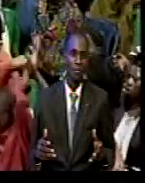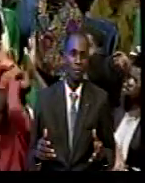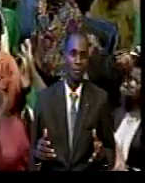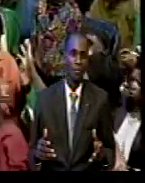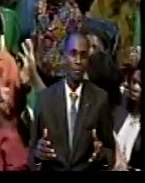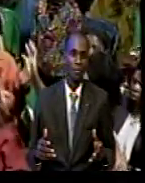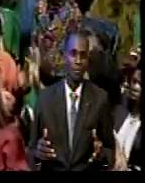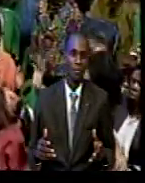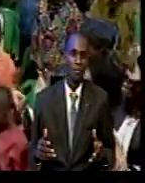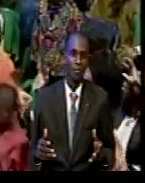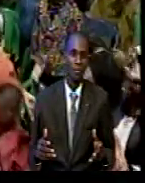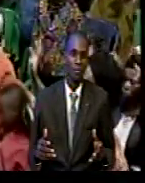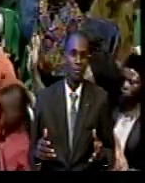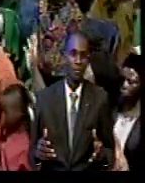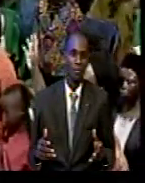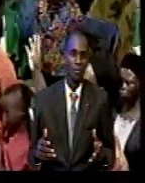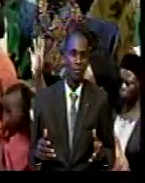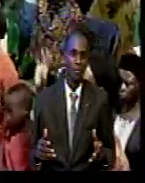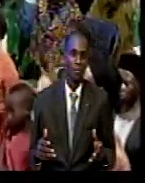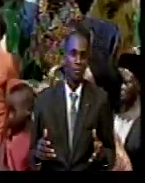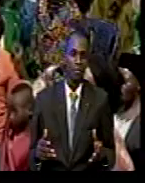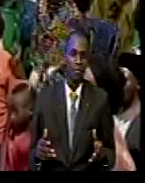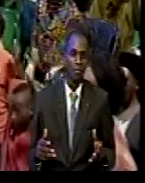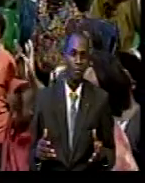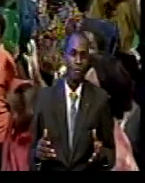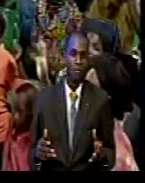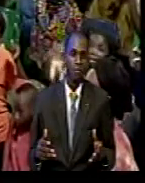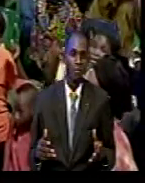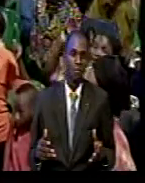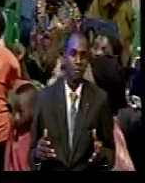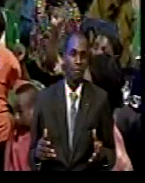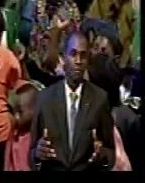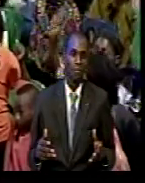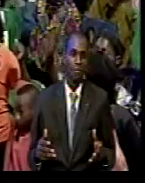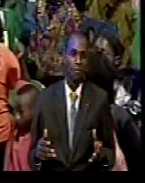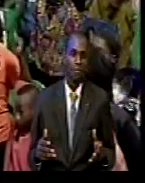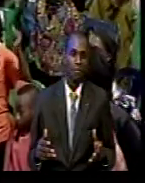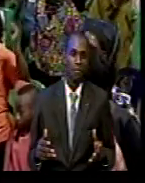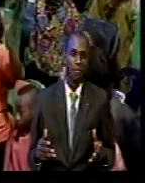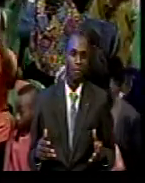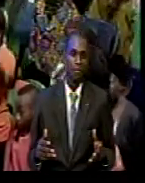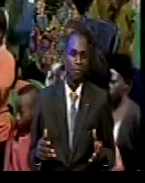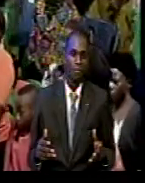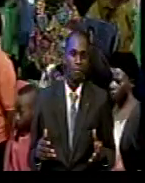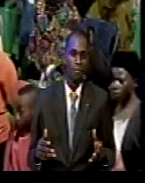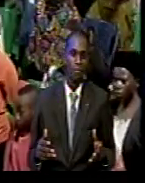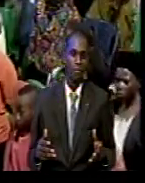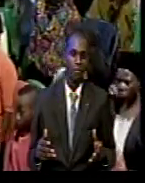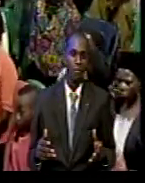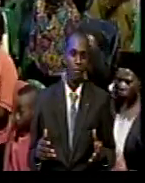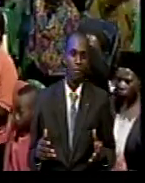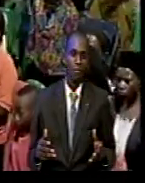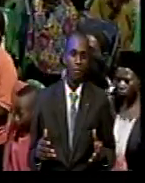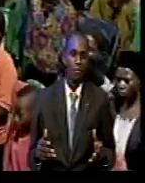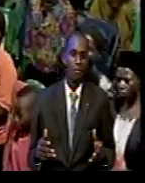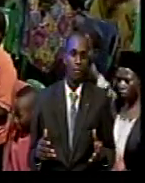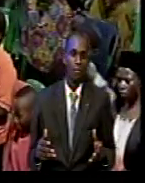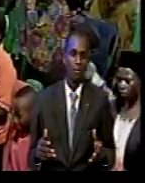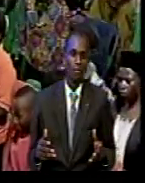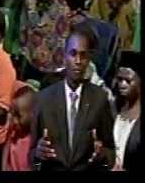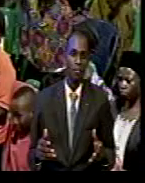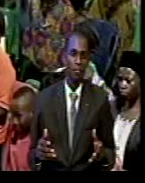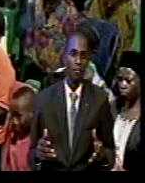In Jesus' name we pray. I want you to pray that all the converts